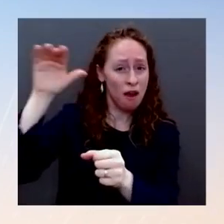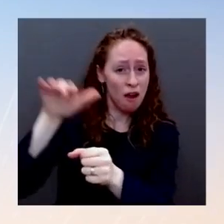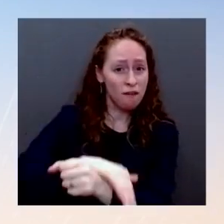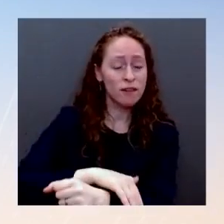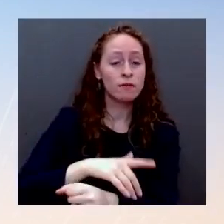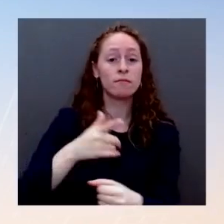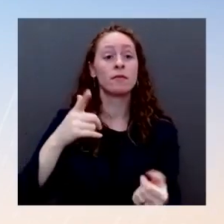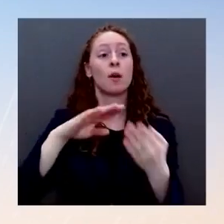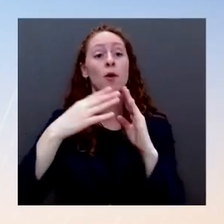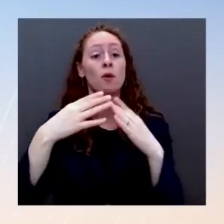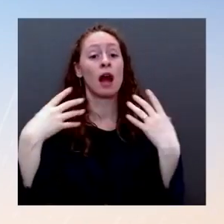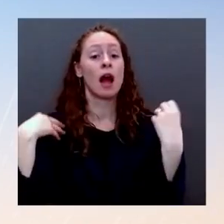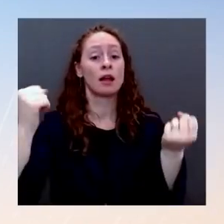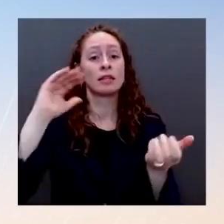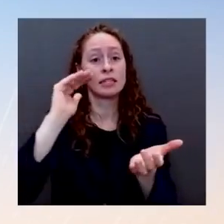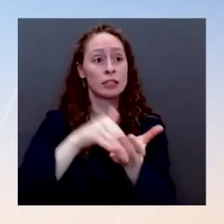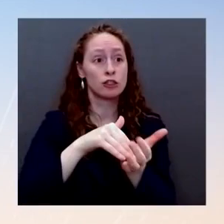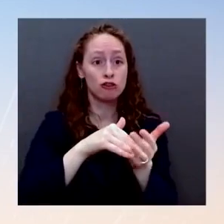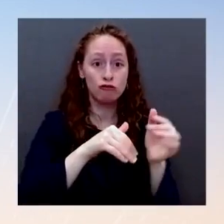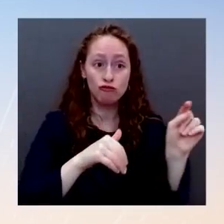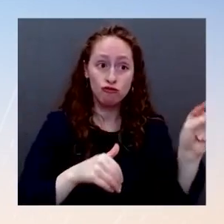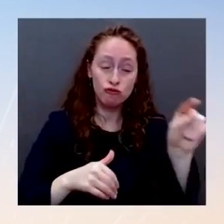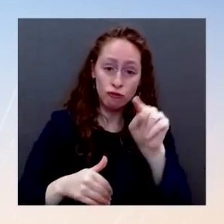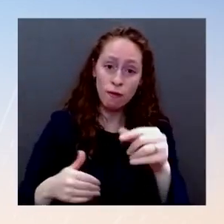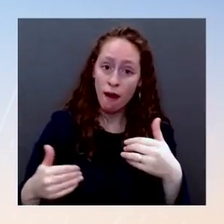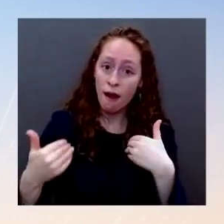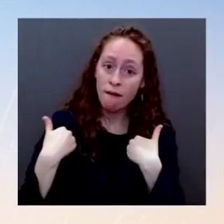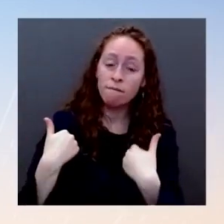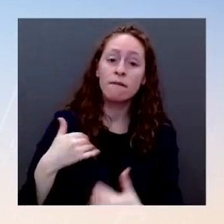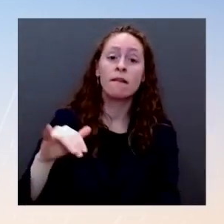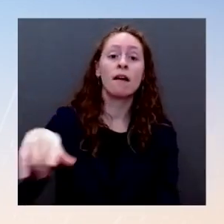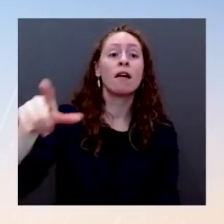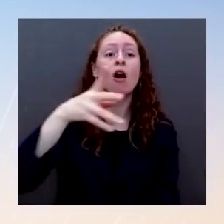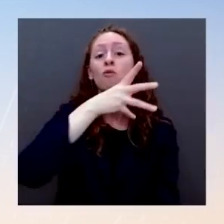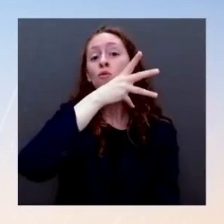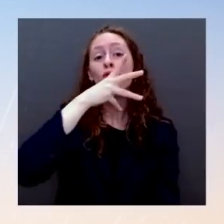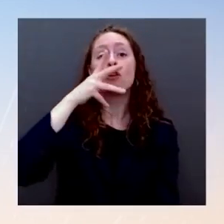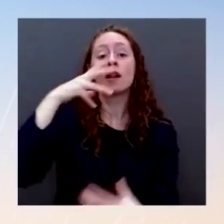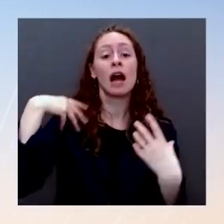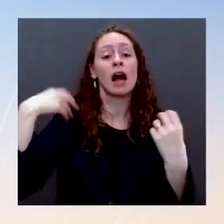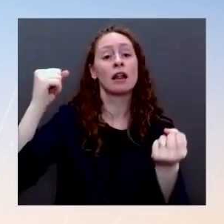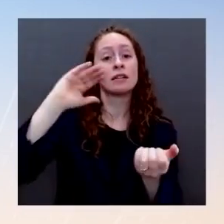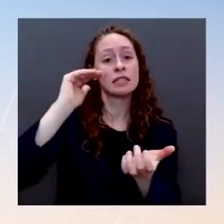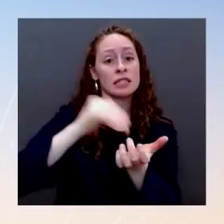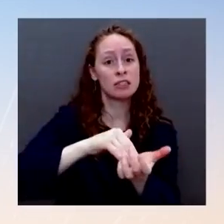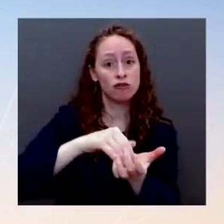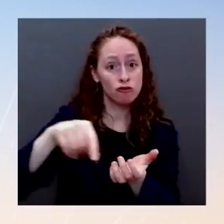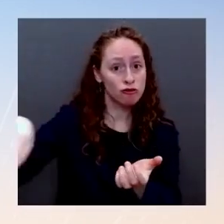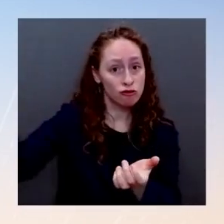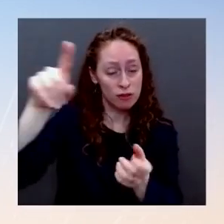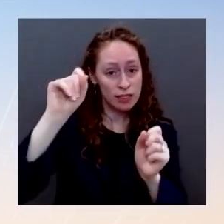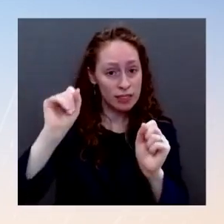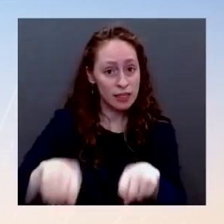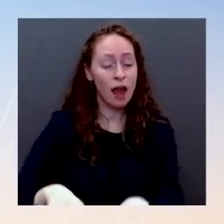online and see if there is one near you and go to that. We have just opened a number of federal testing sites in New Jersey, D.C., New York City, and Philadelphia. We